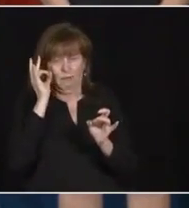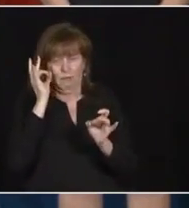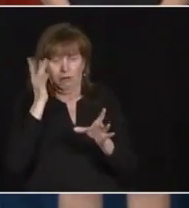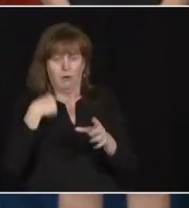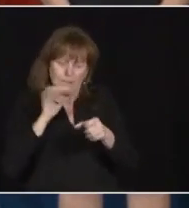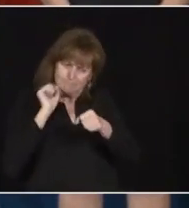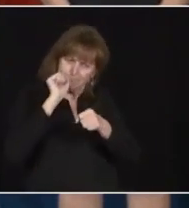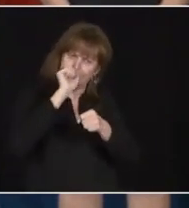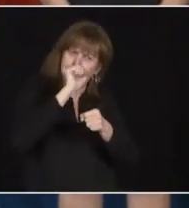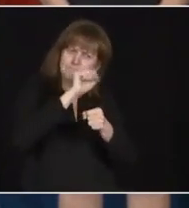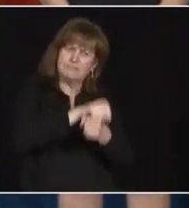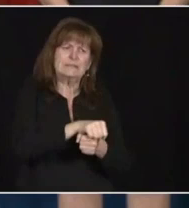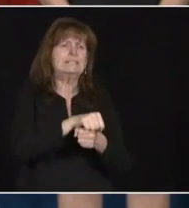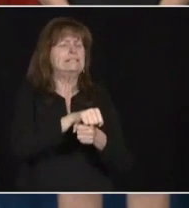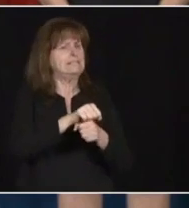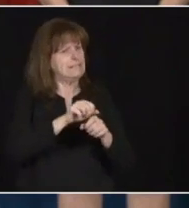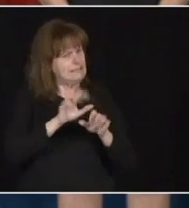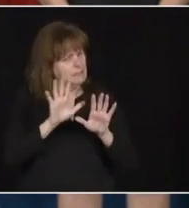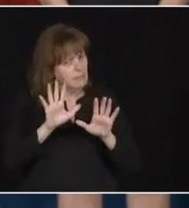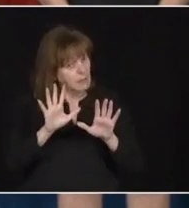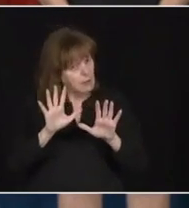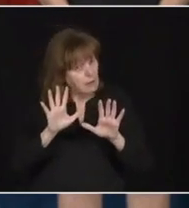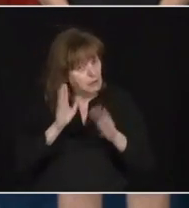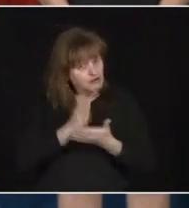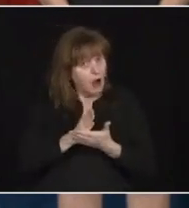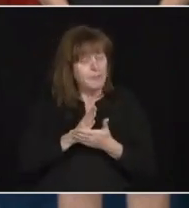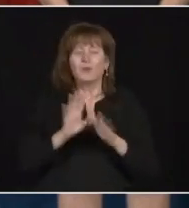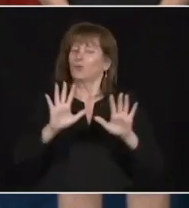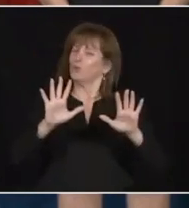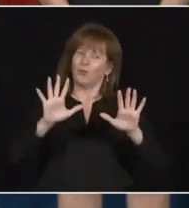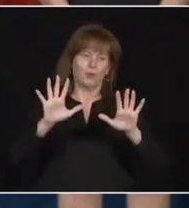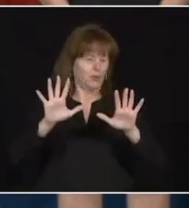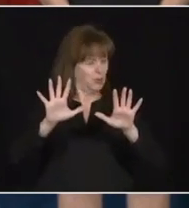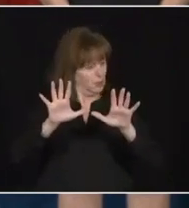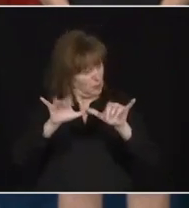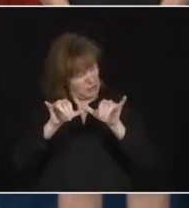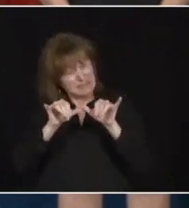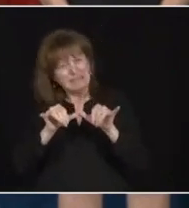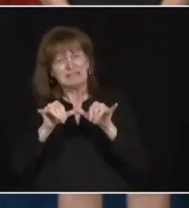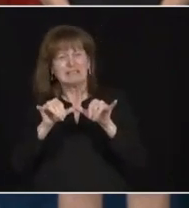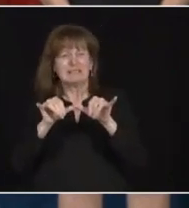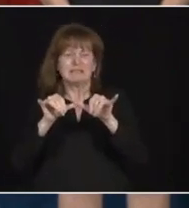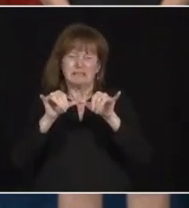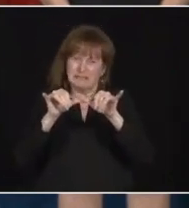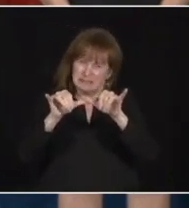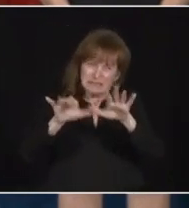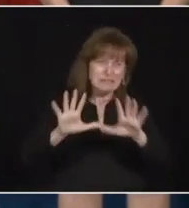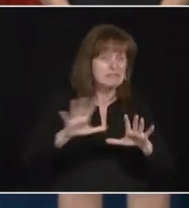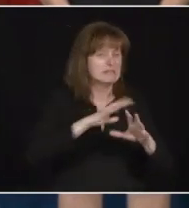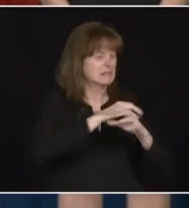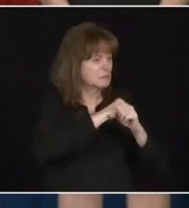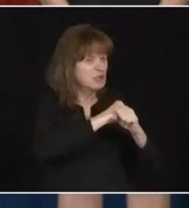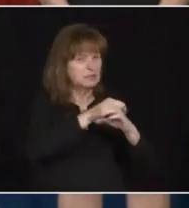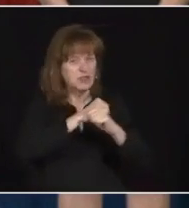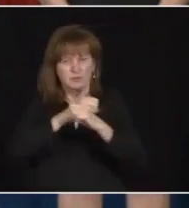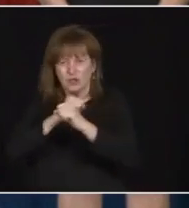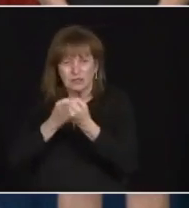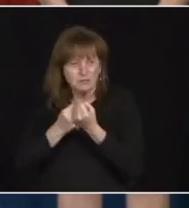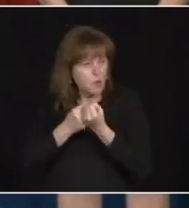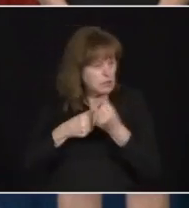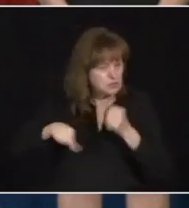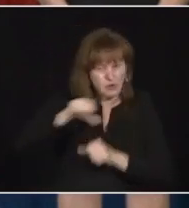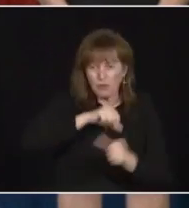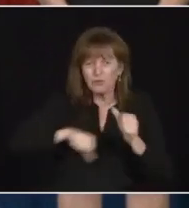us that we can't stop now. We need to continue looking out for each other. We need to keep